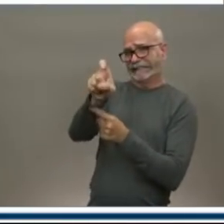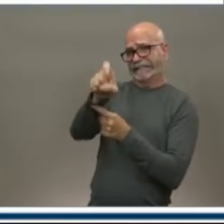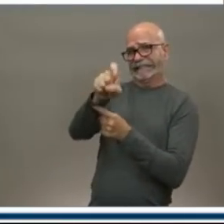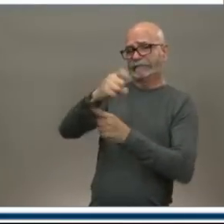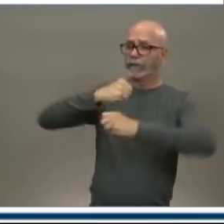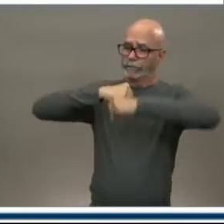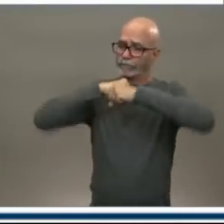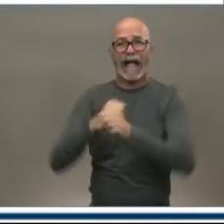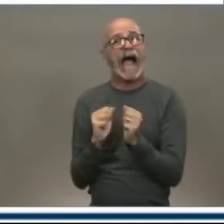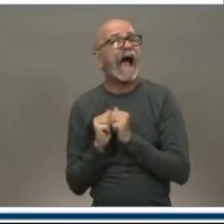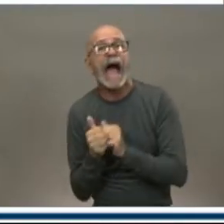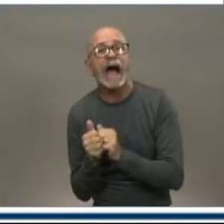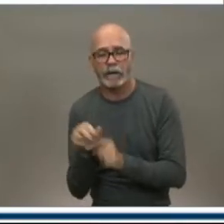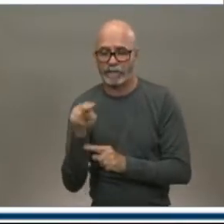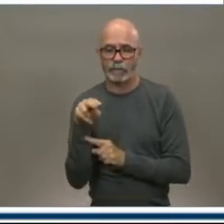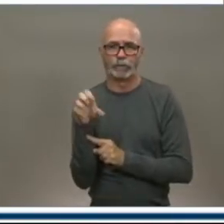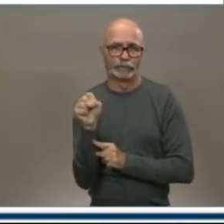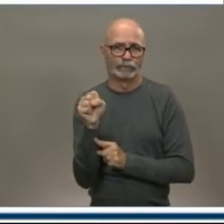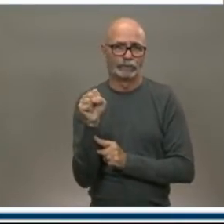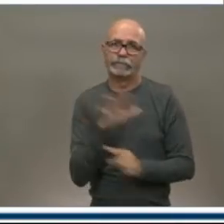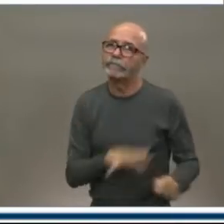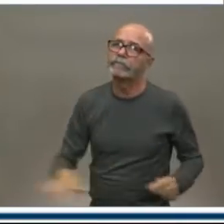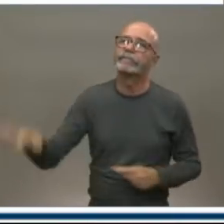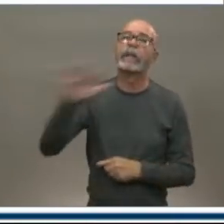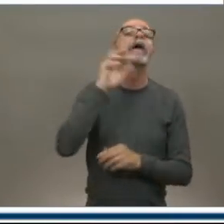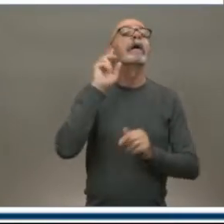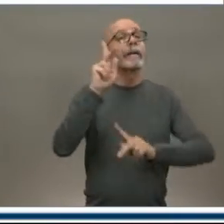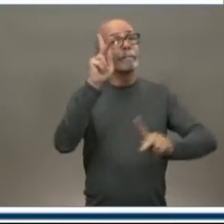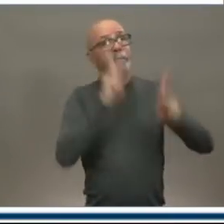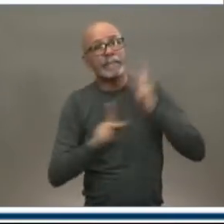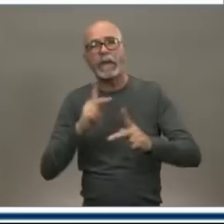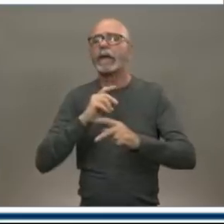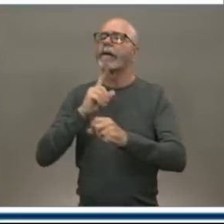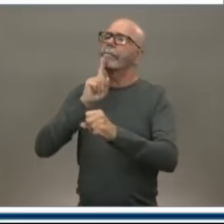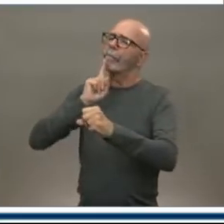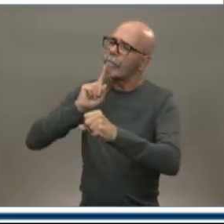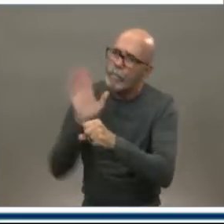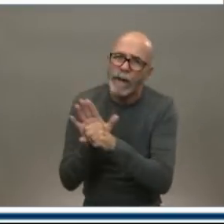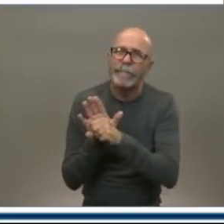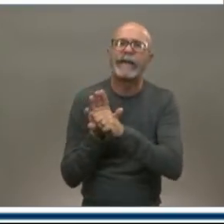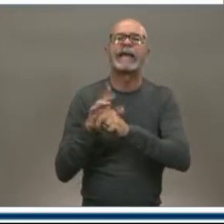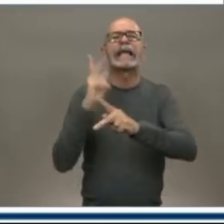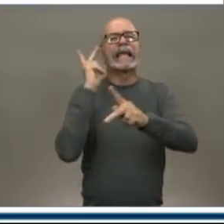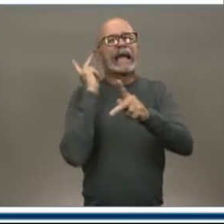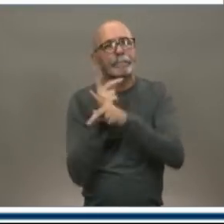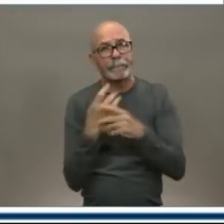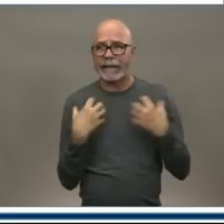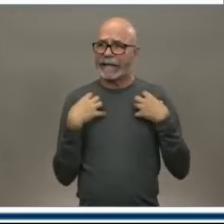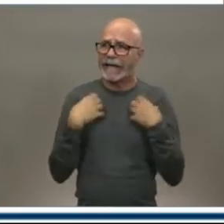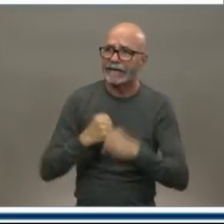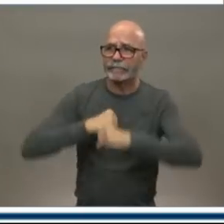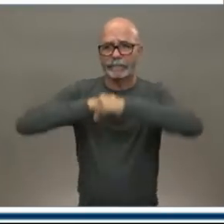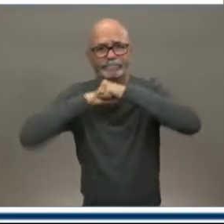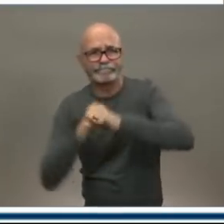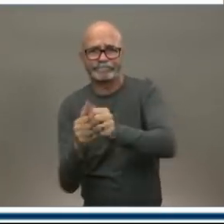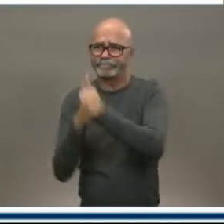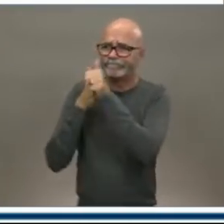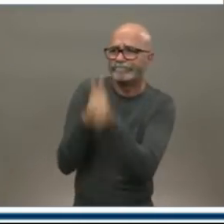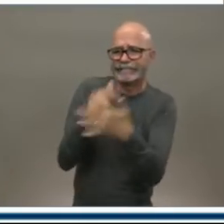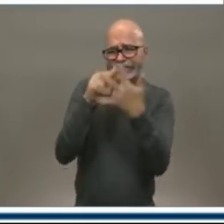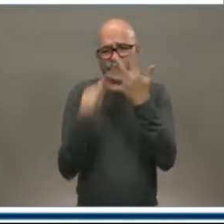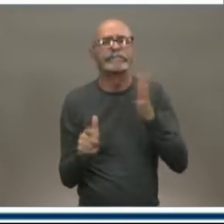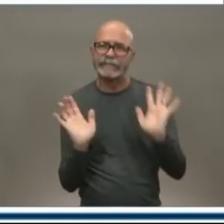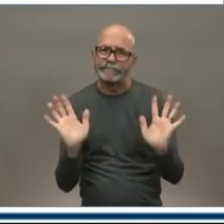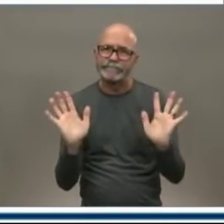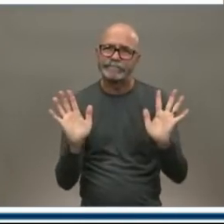Scotians, and that we need everyone to be committed to doing that too right now as well. Right now, we need to focus on the